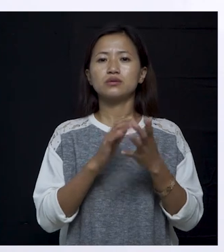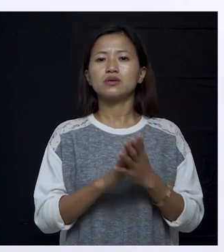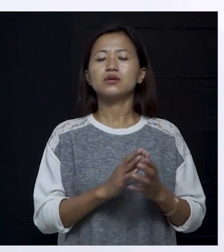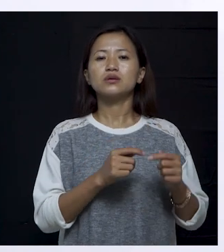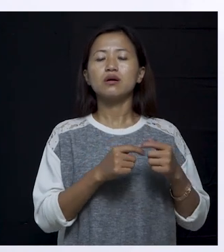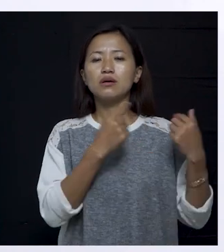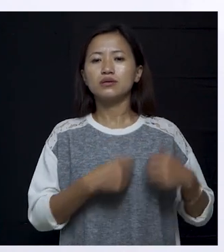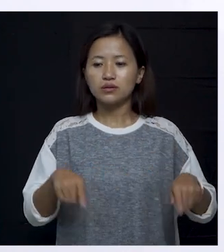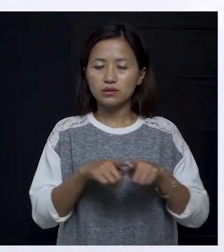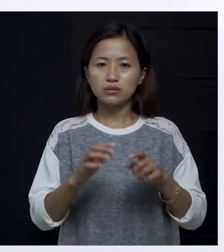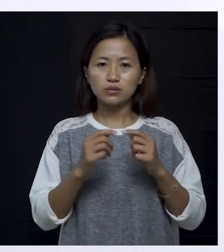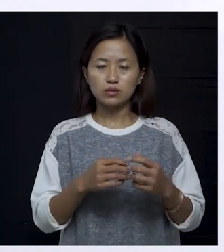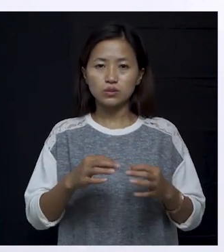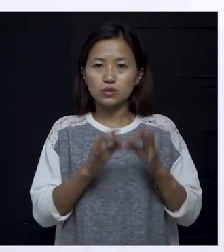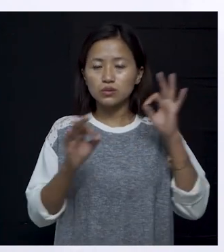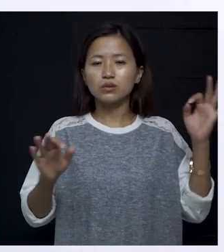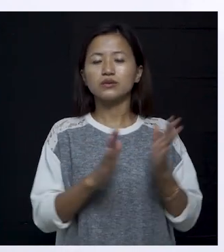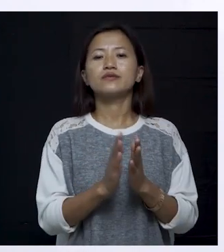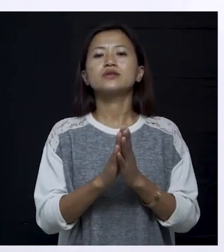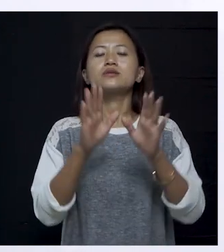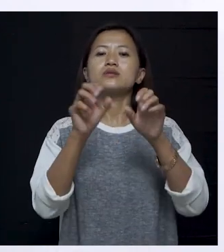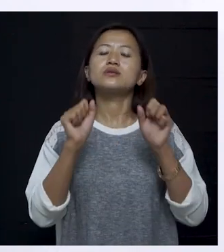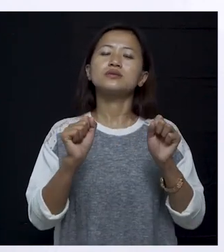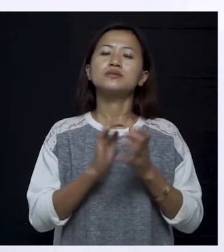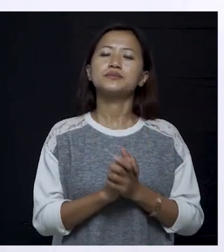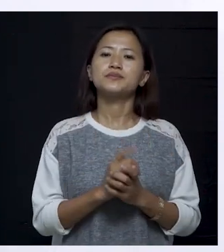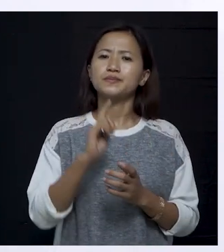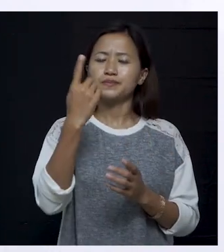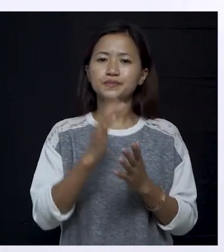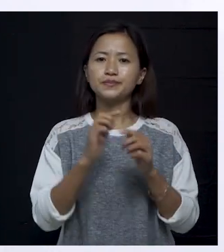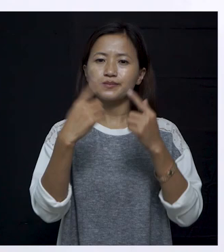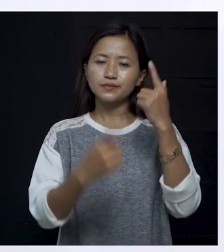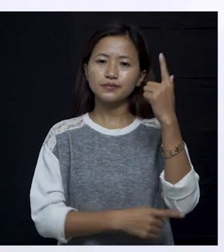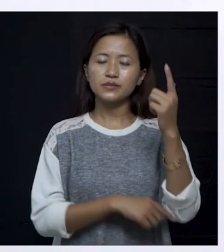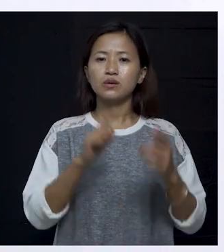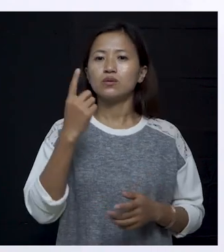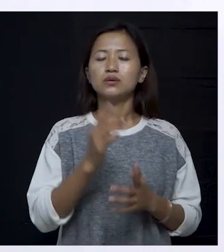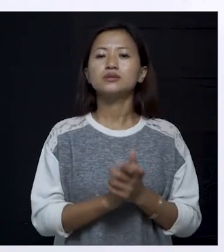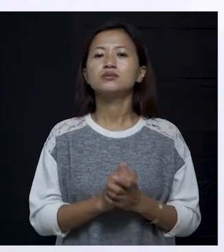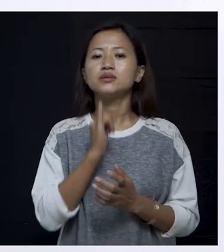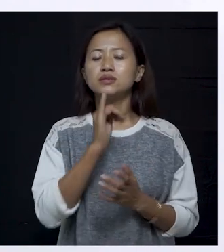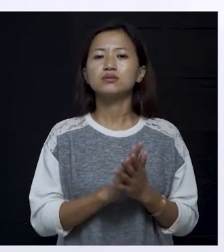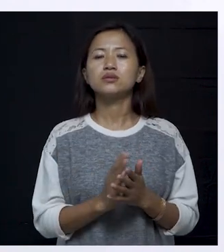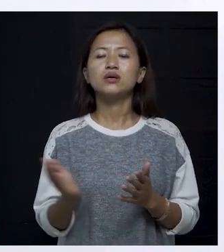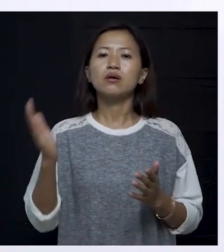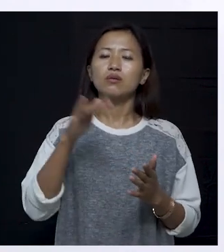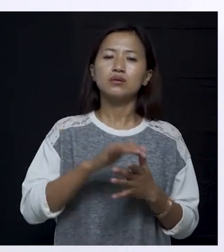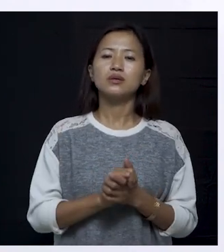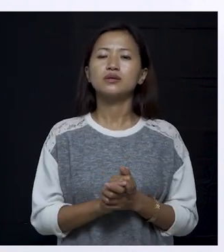soul of the constitution, okay? Then the last one, okay, the last fundamental right is called as